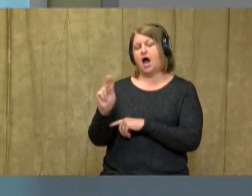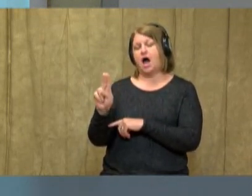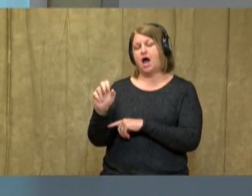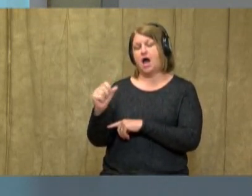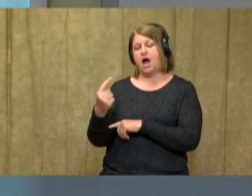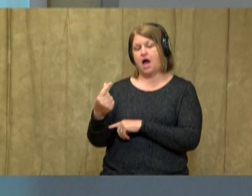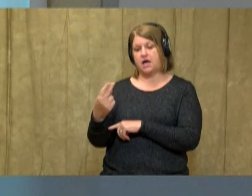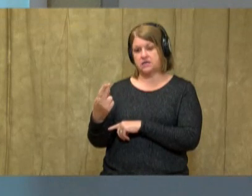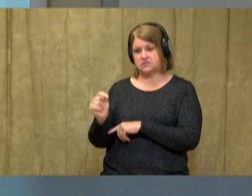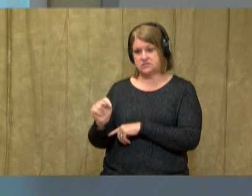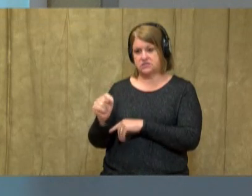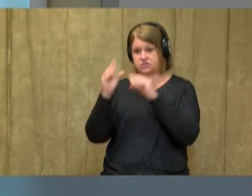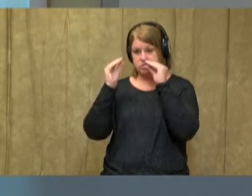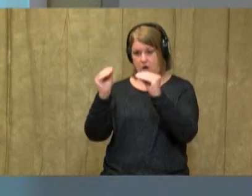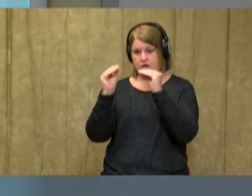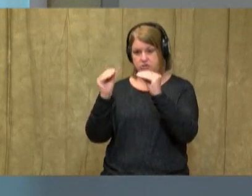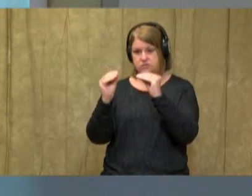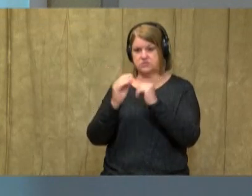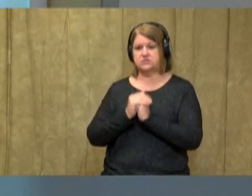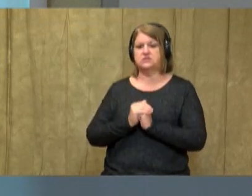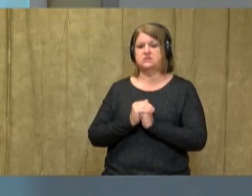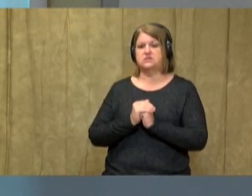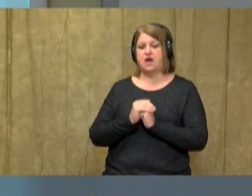Ought, taught.